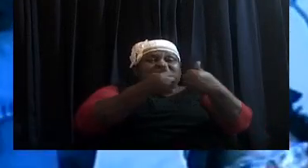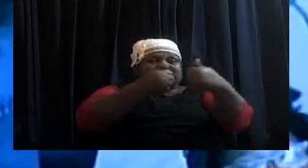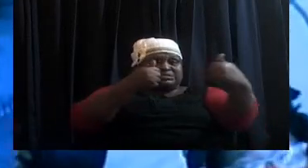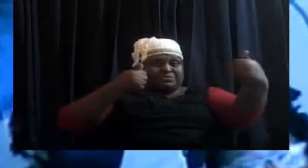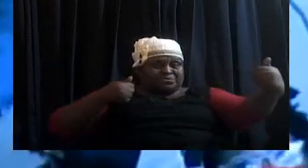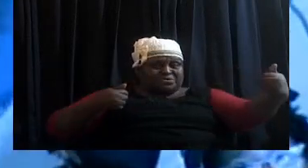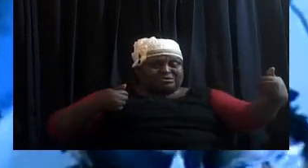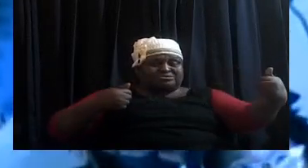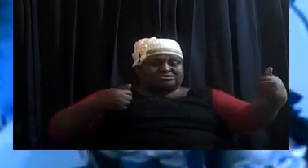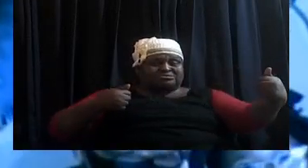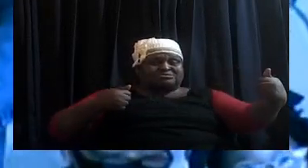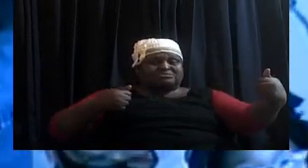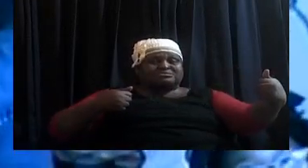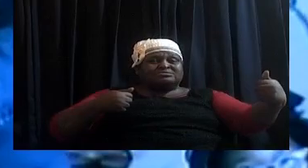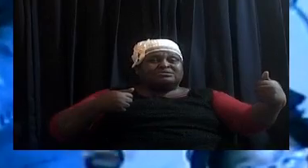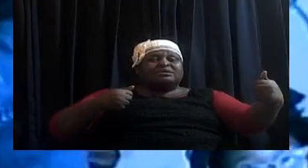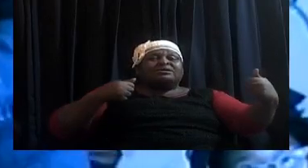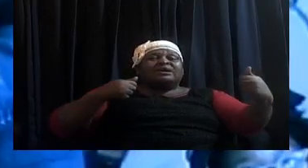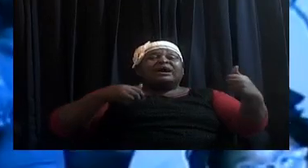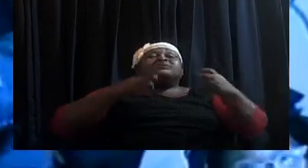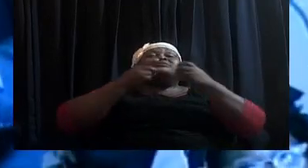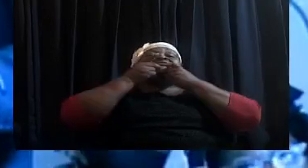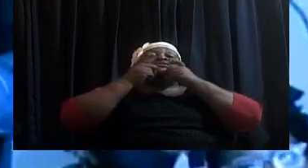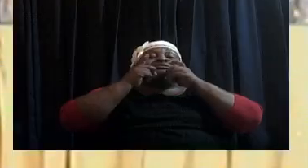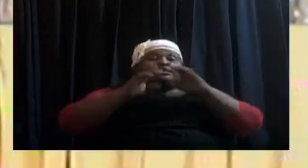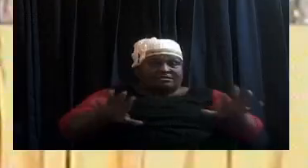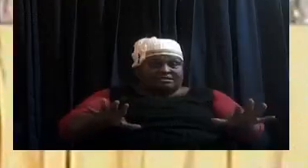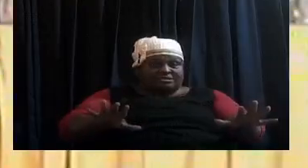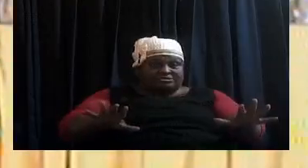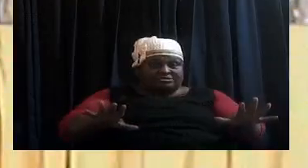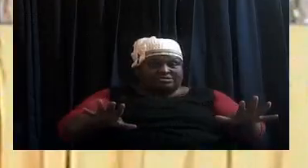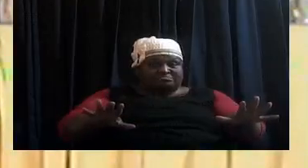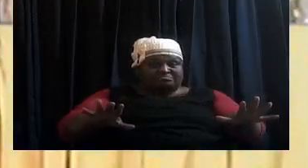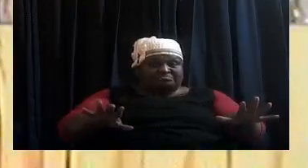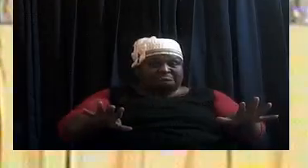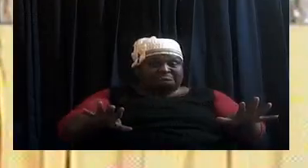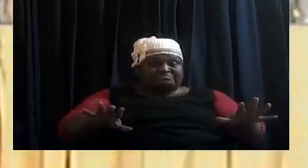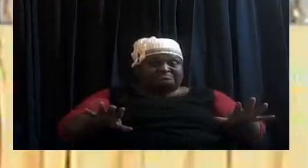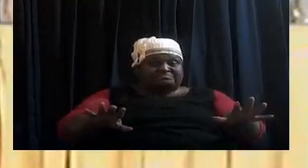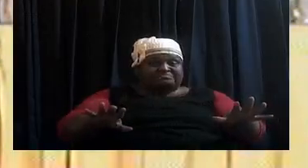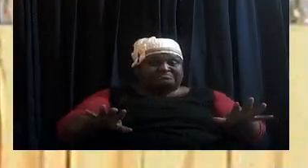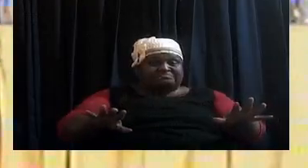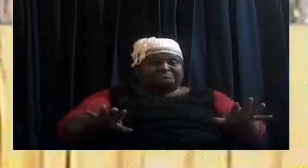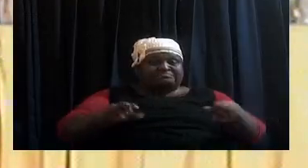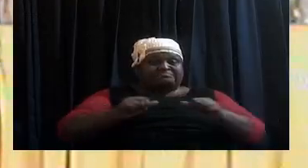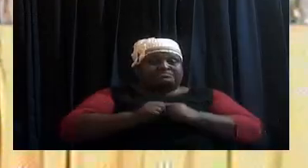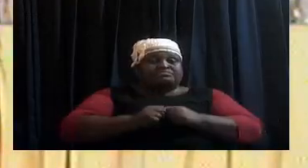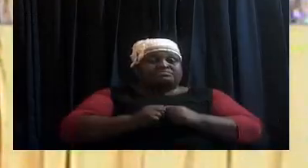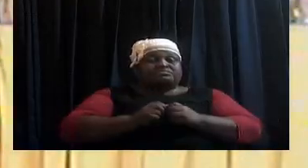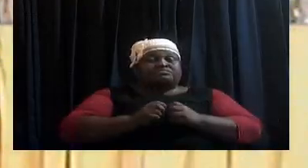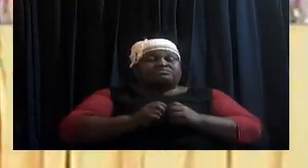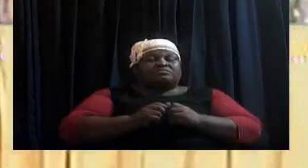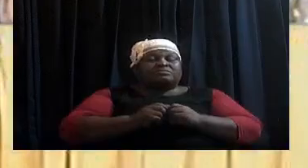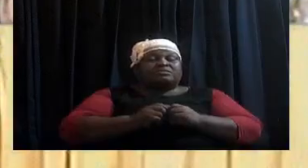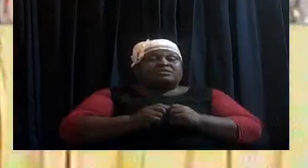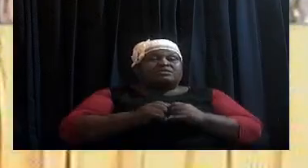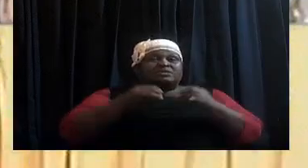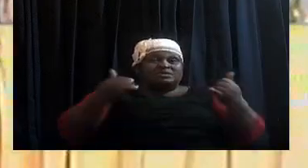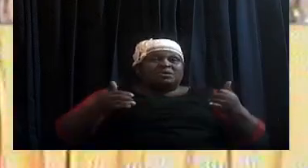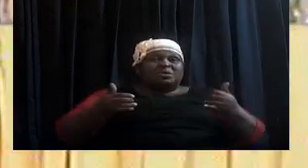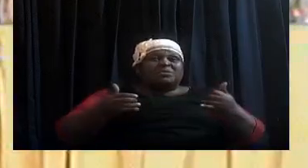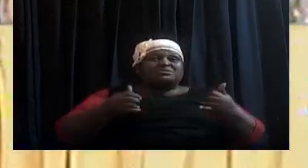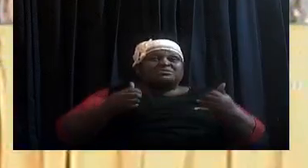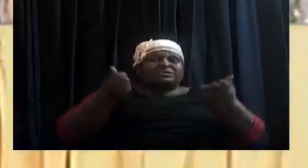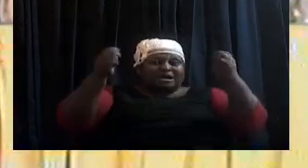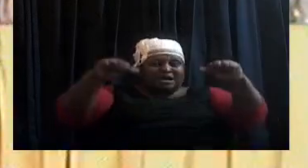separation and dedication. Amen. Bless God. Hallelujah. Now, it is possible for